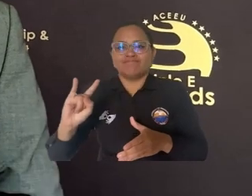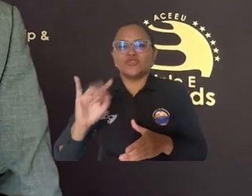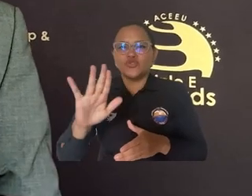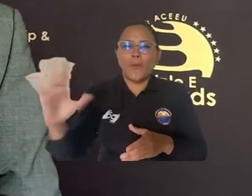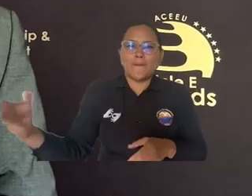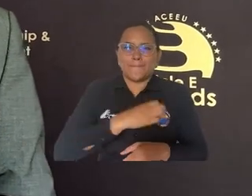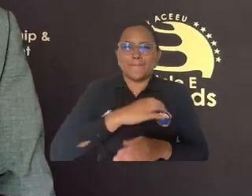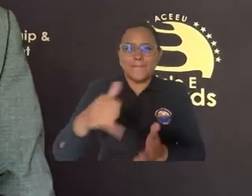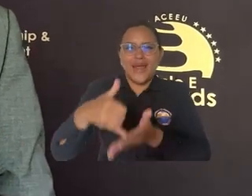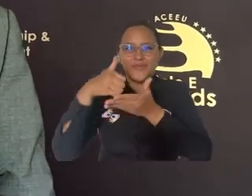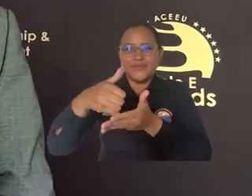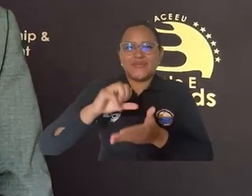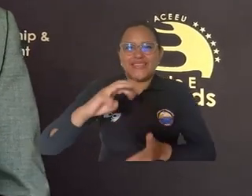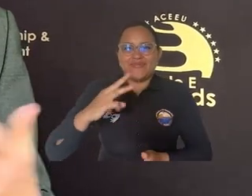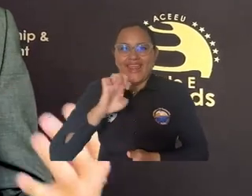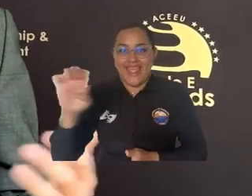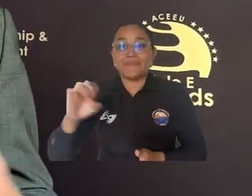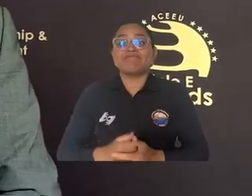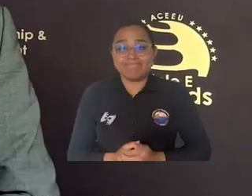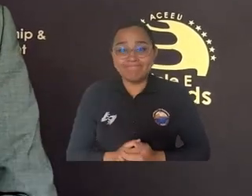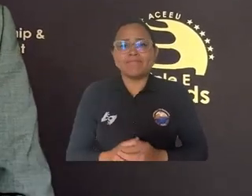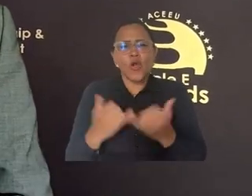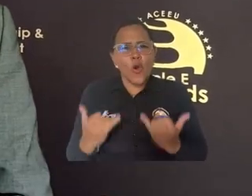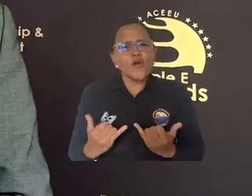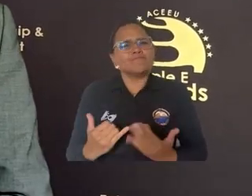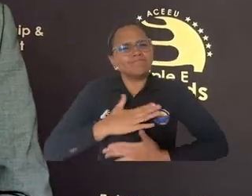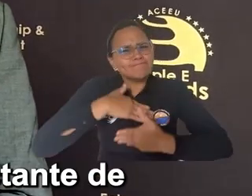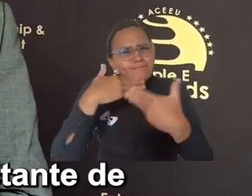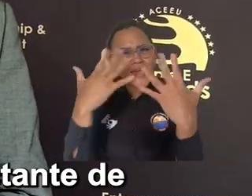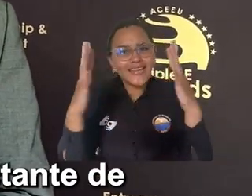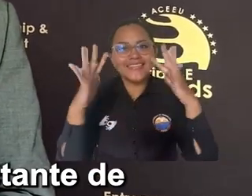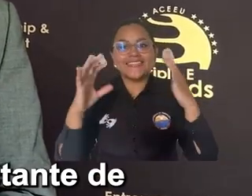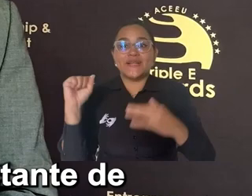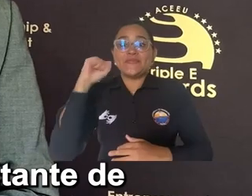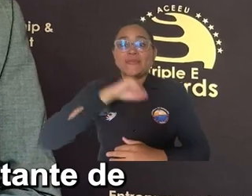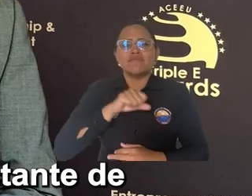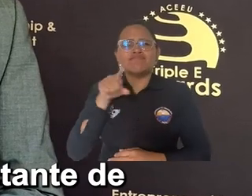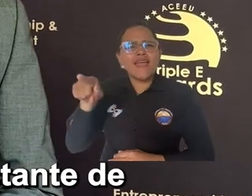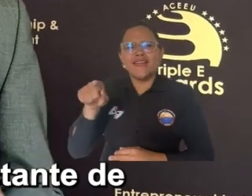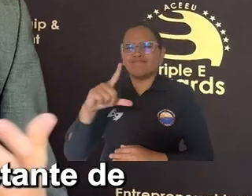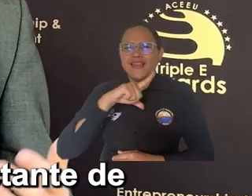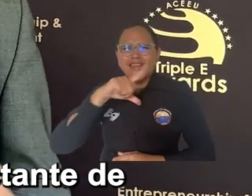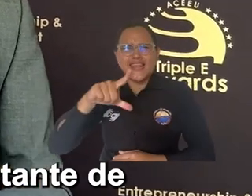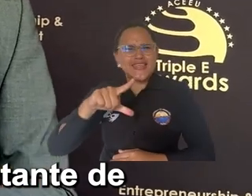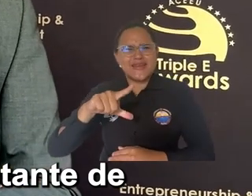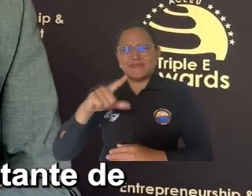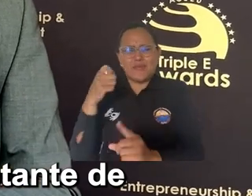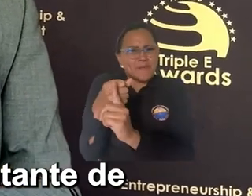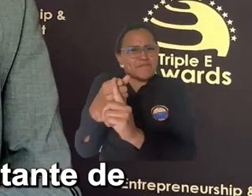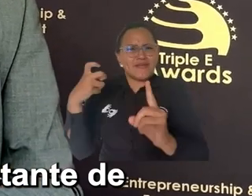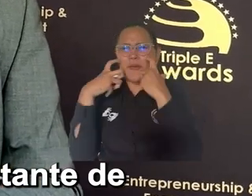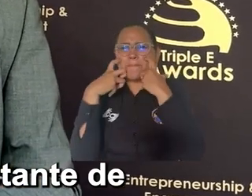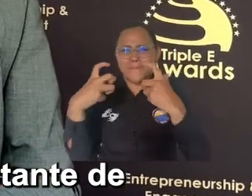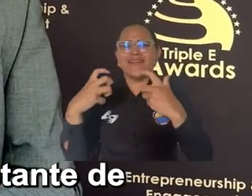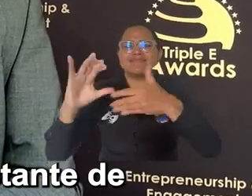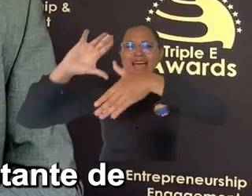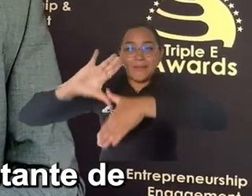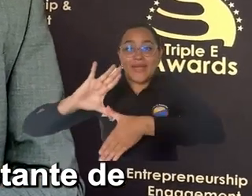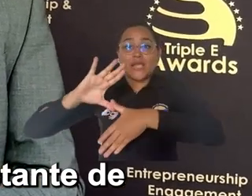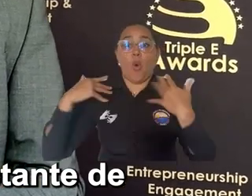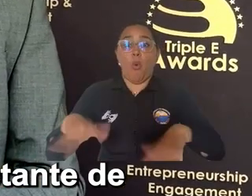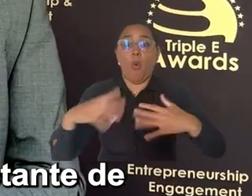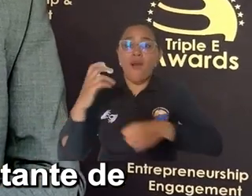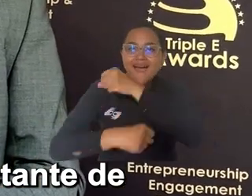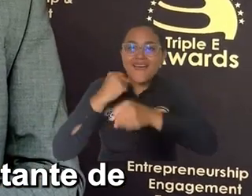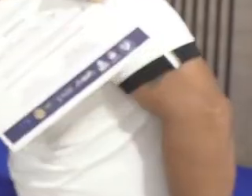I'd like to congratulate Pablo for his leadership, which we acknowledge today as the most impactful leader